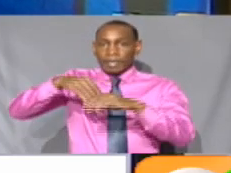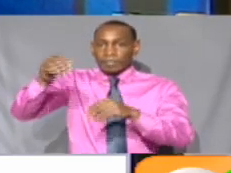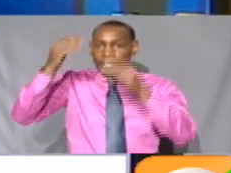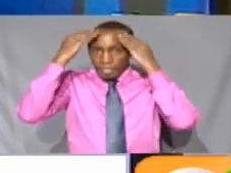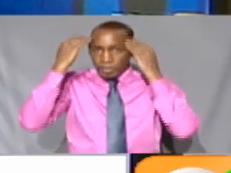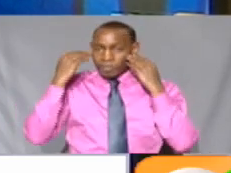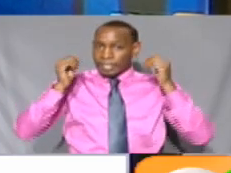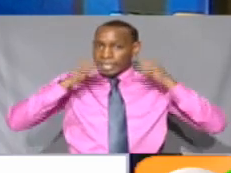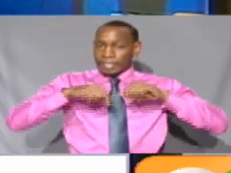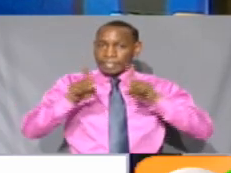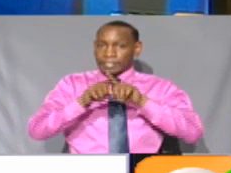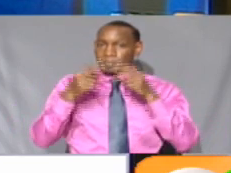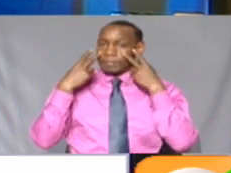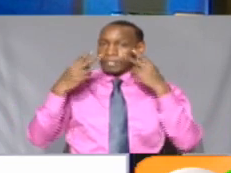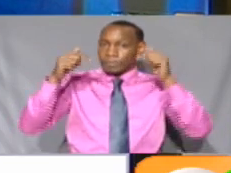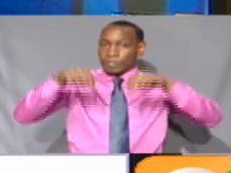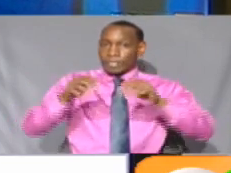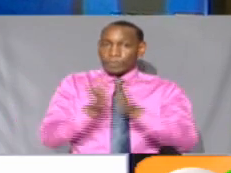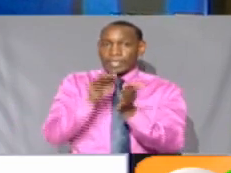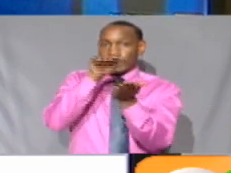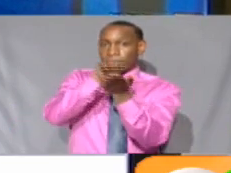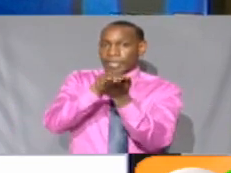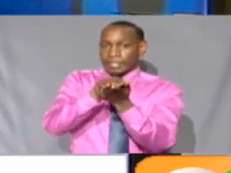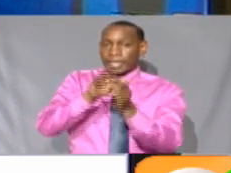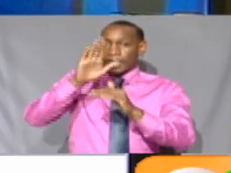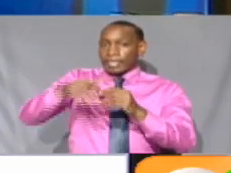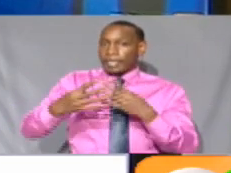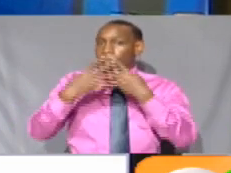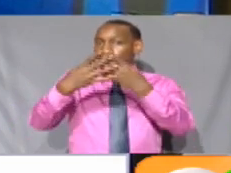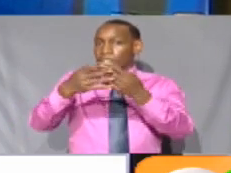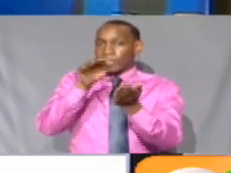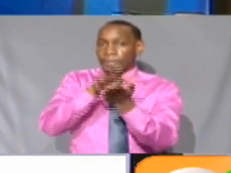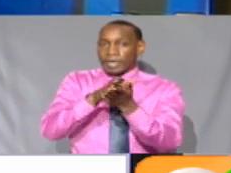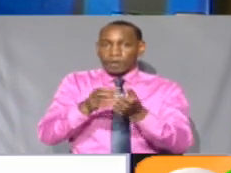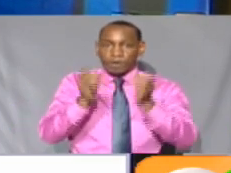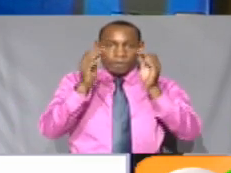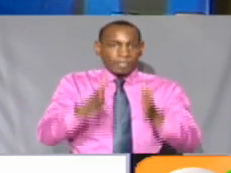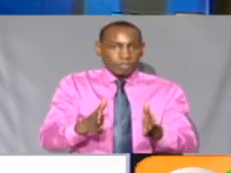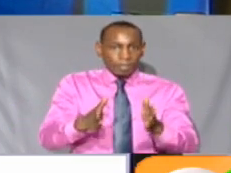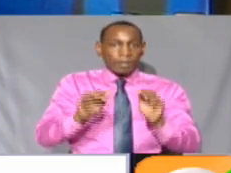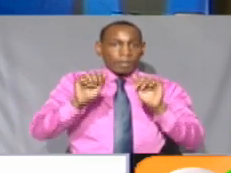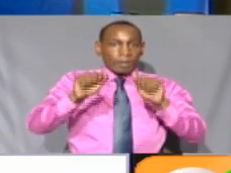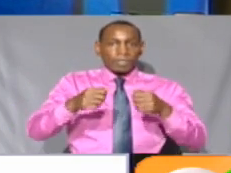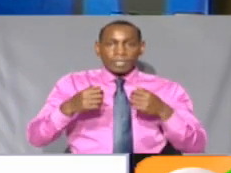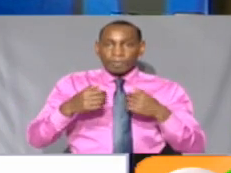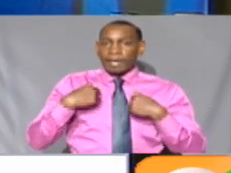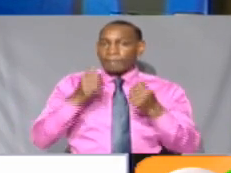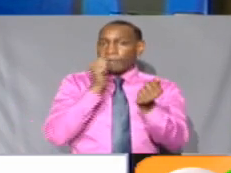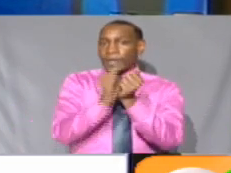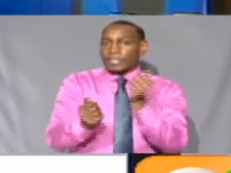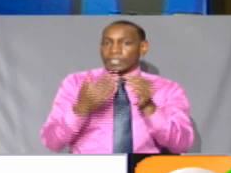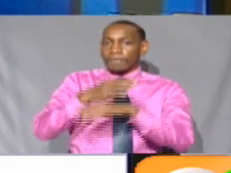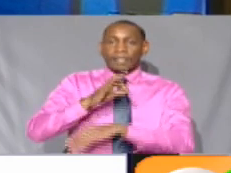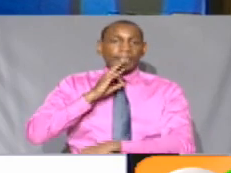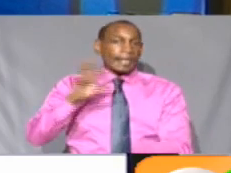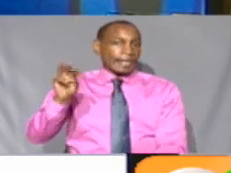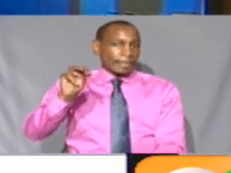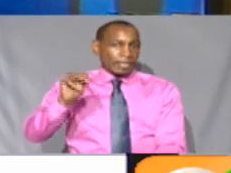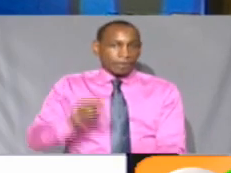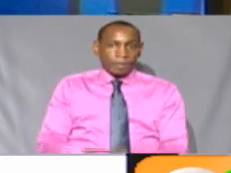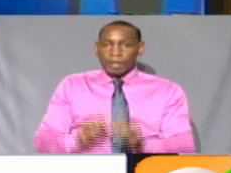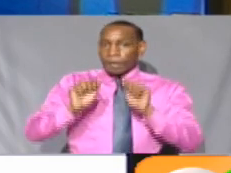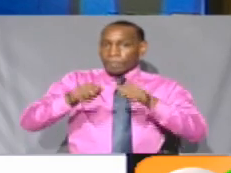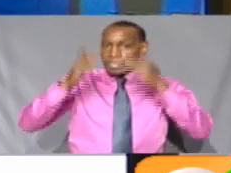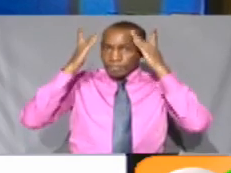what we saw today with the banks, choosing, instead of prosecuting the bank officials, to charge them a penalty of over 300 million shillings. Or